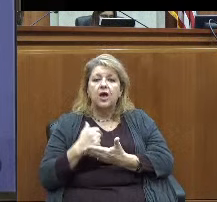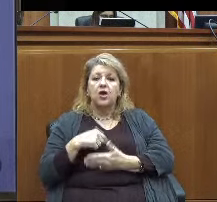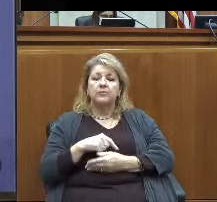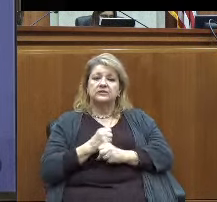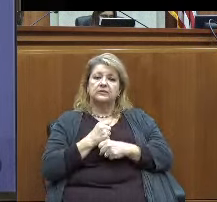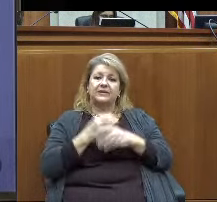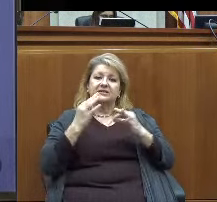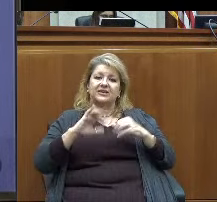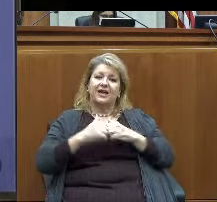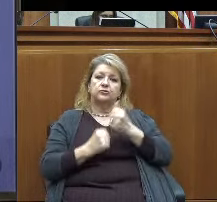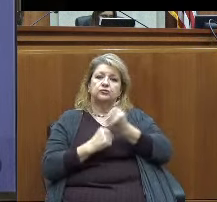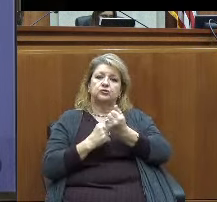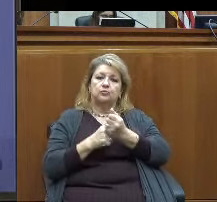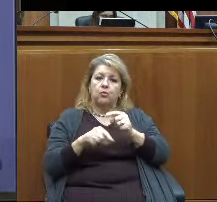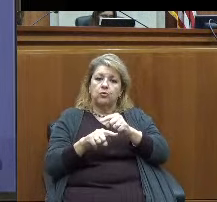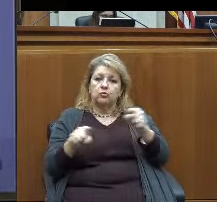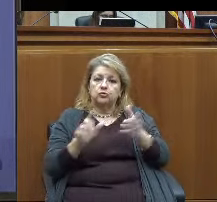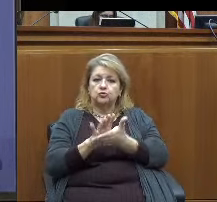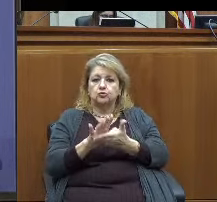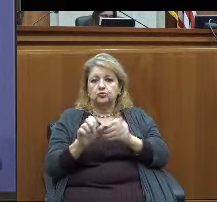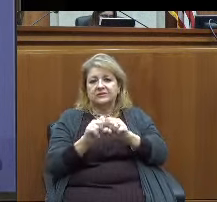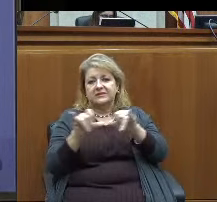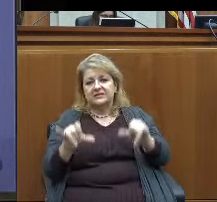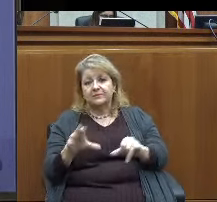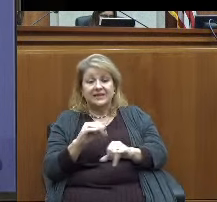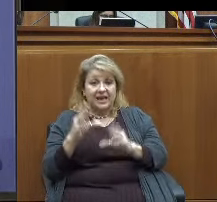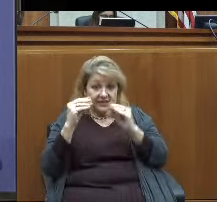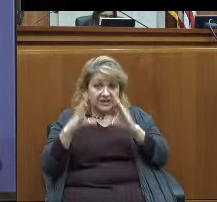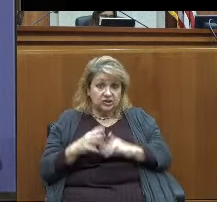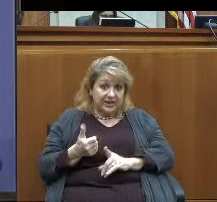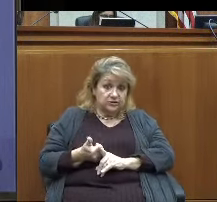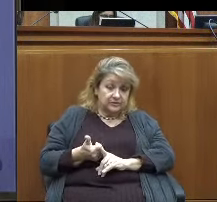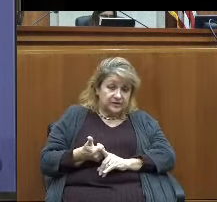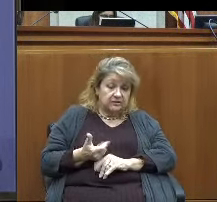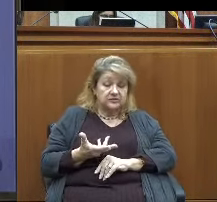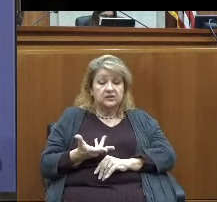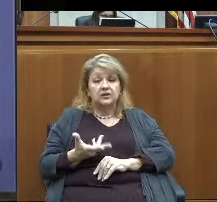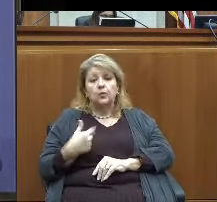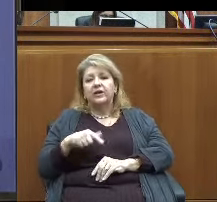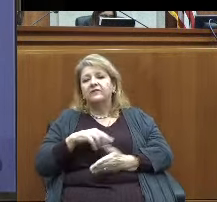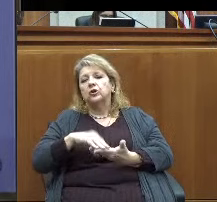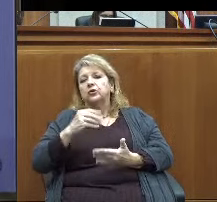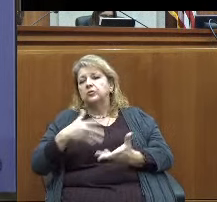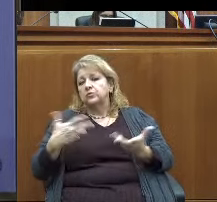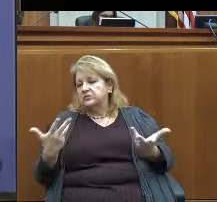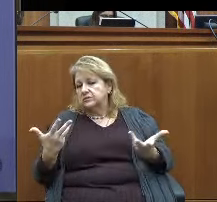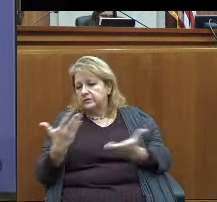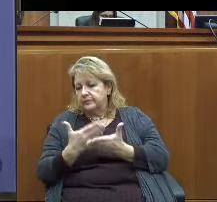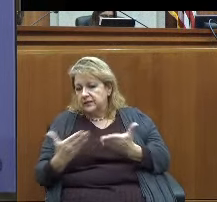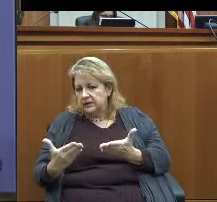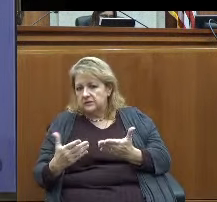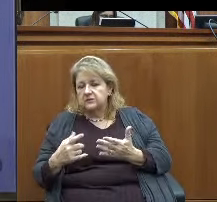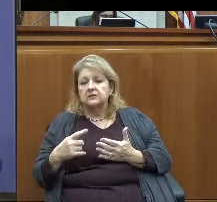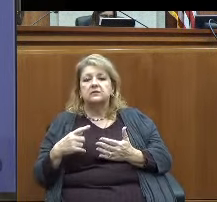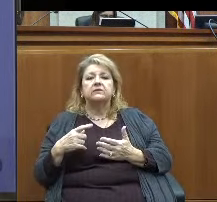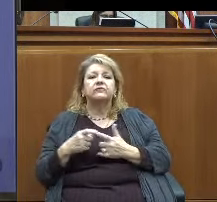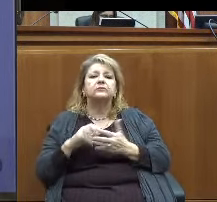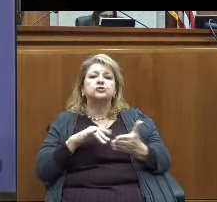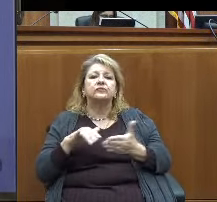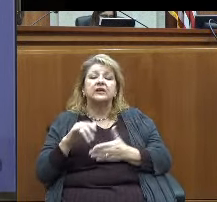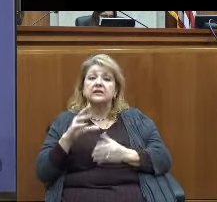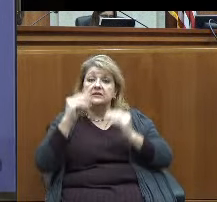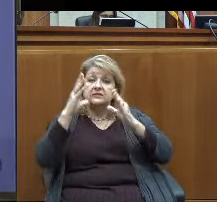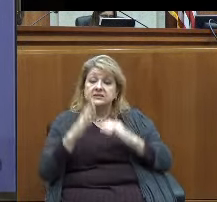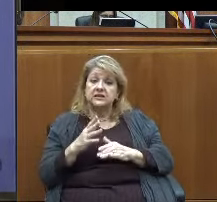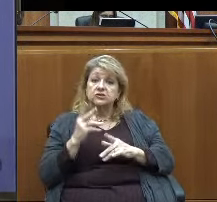how to support our school systems and educators. Some of the things that we've learned so far from this survey are